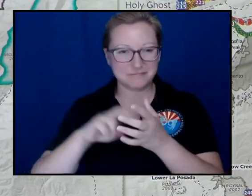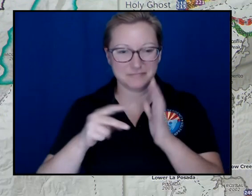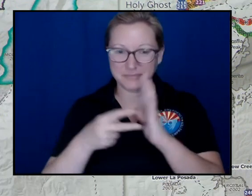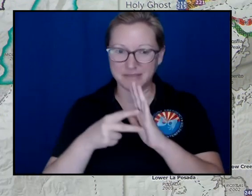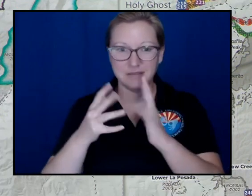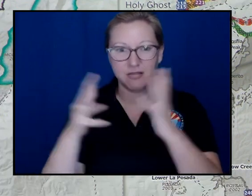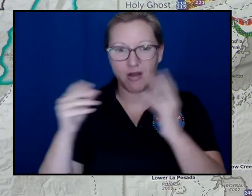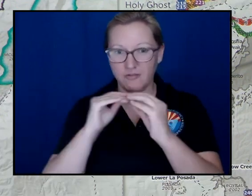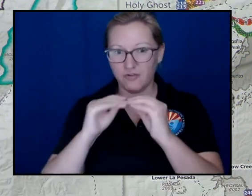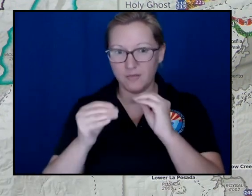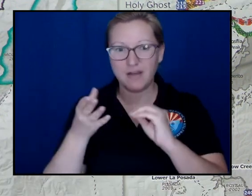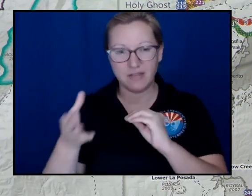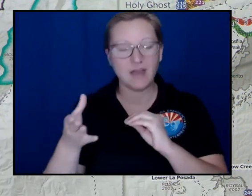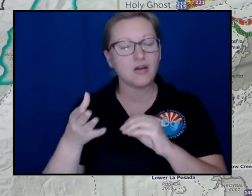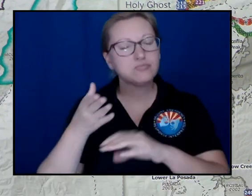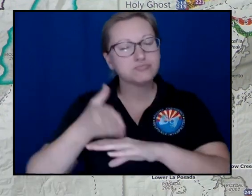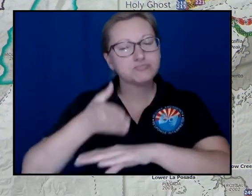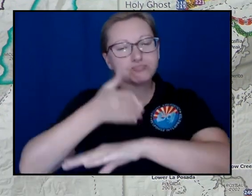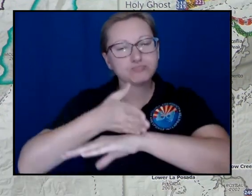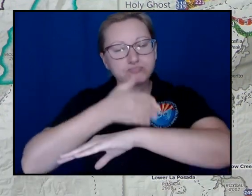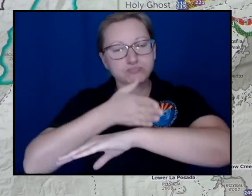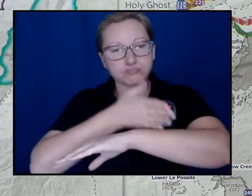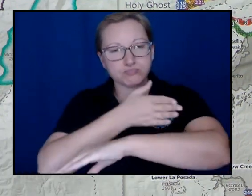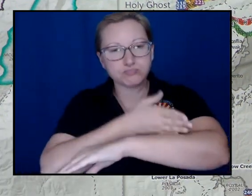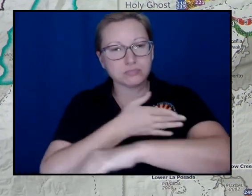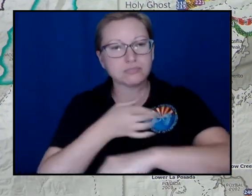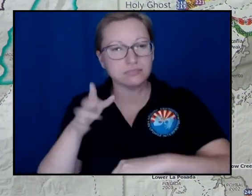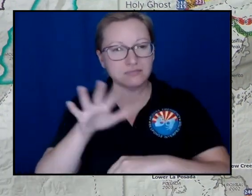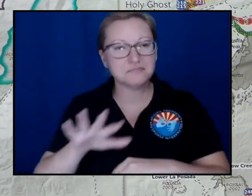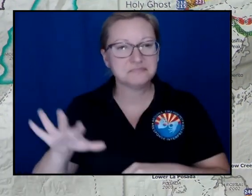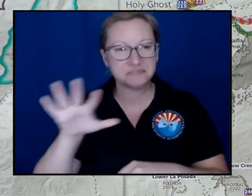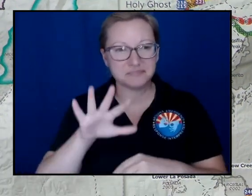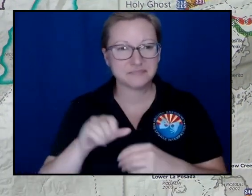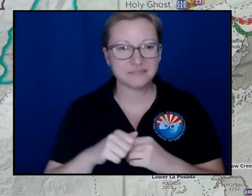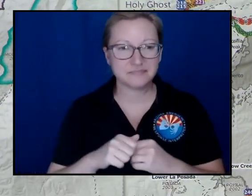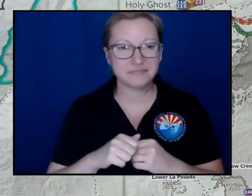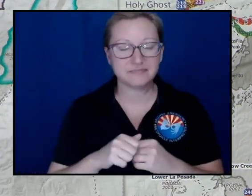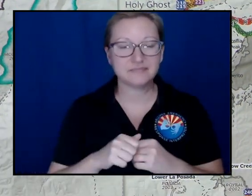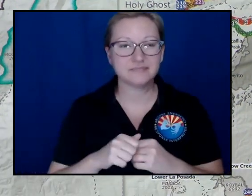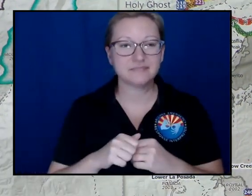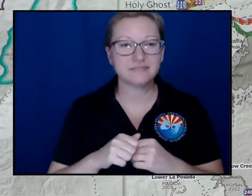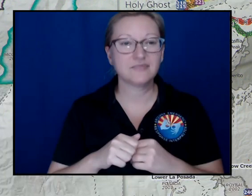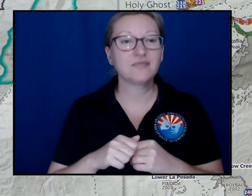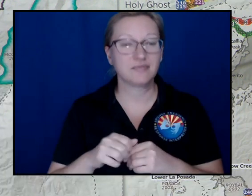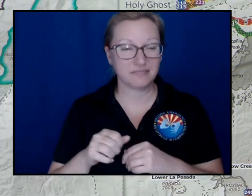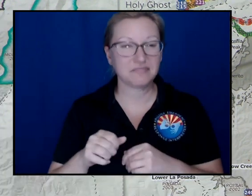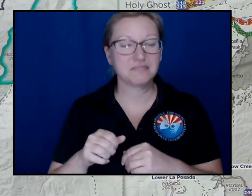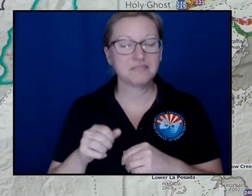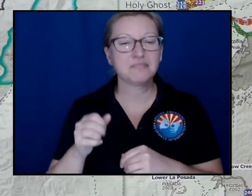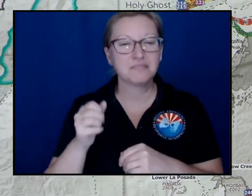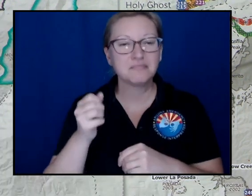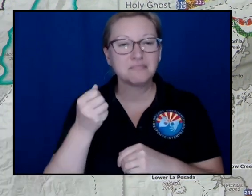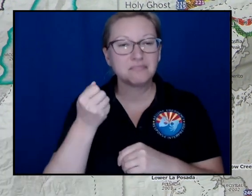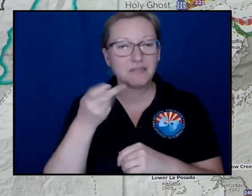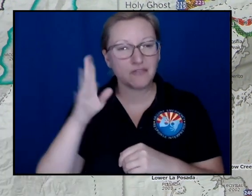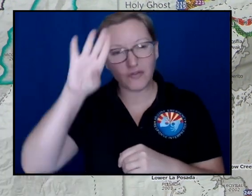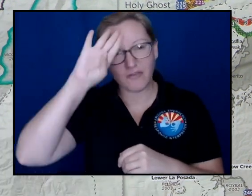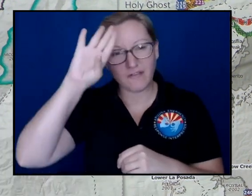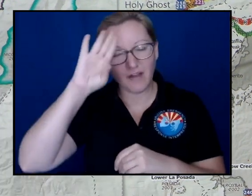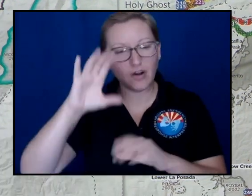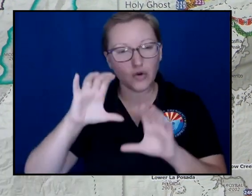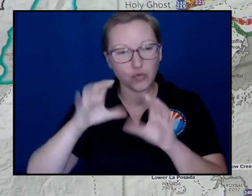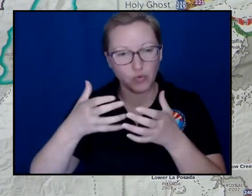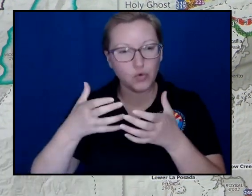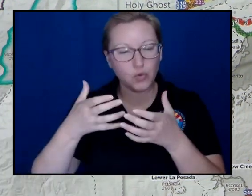they're in progress of being repaired. So, but they have some hand crews working that area. And they have been working that